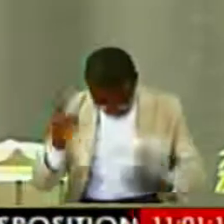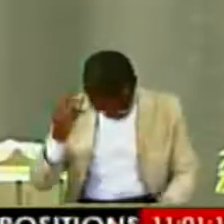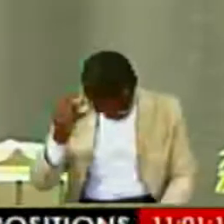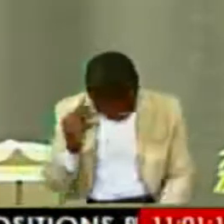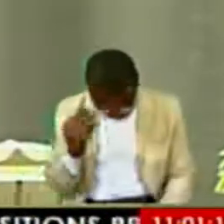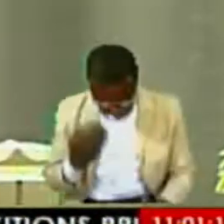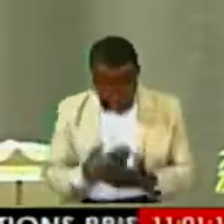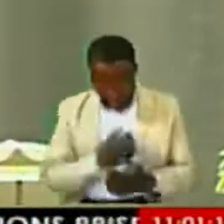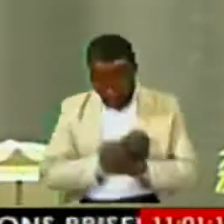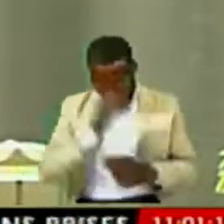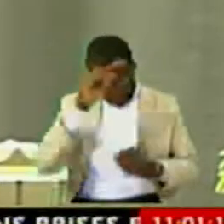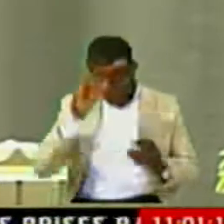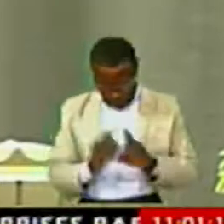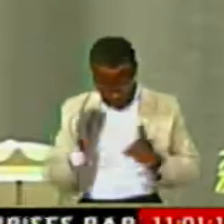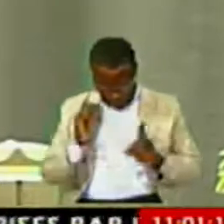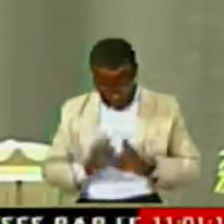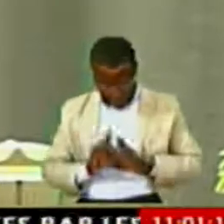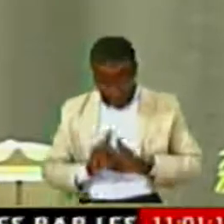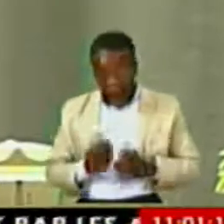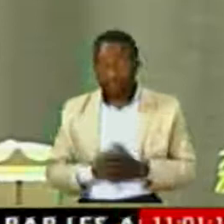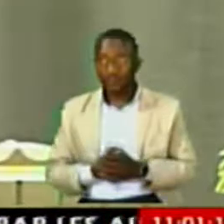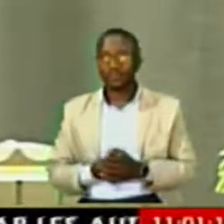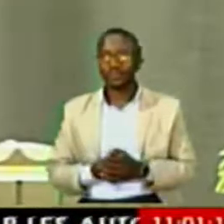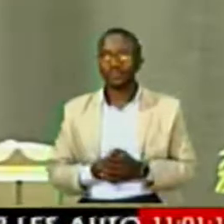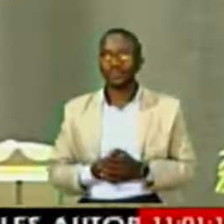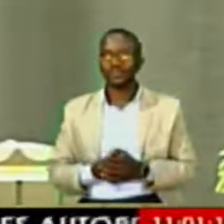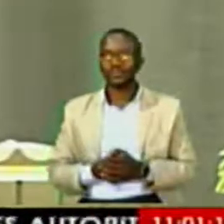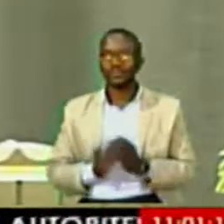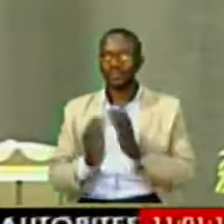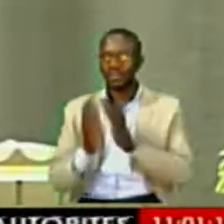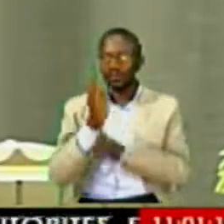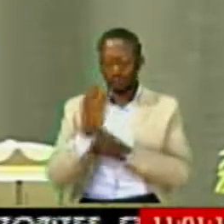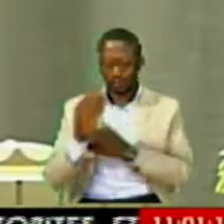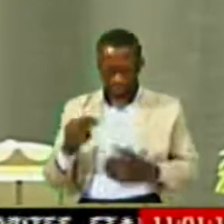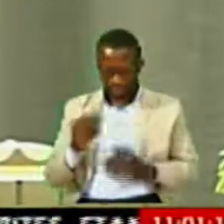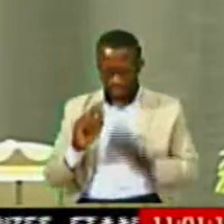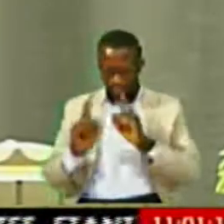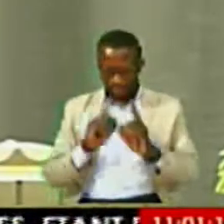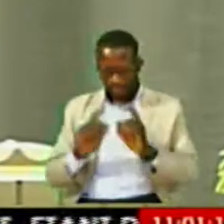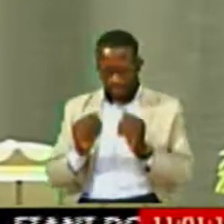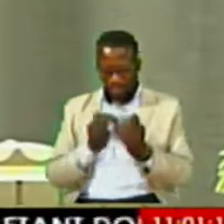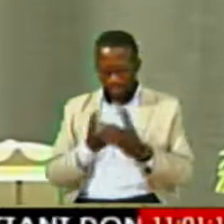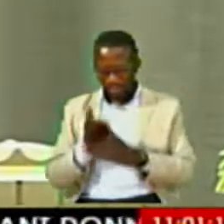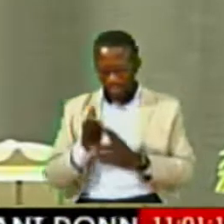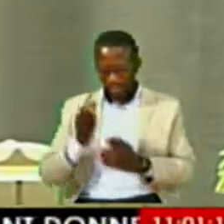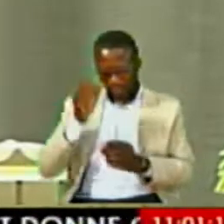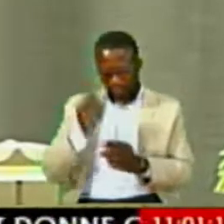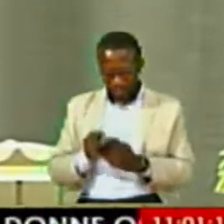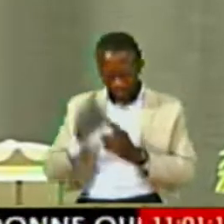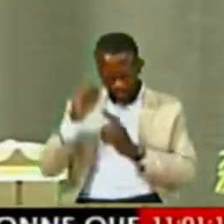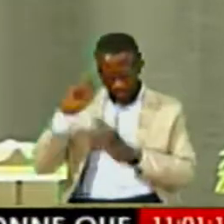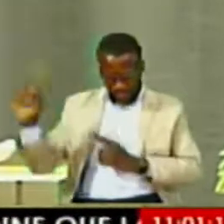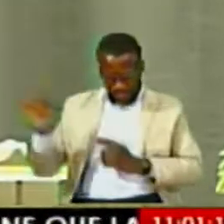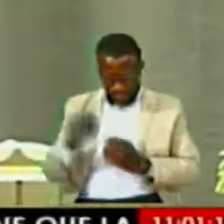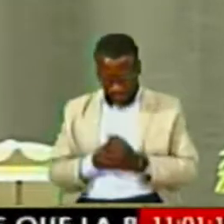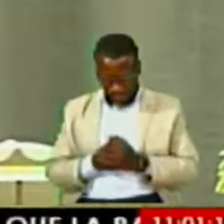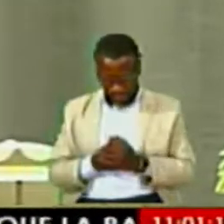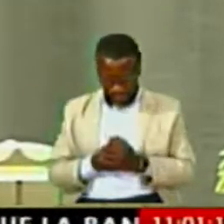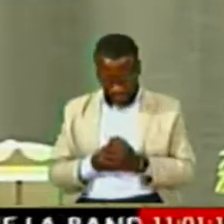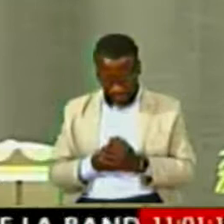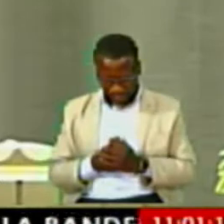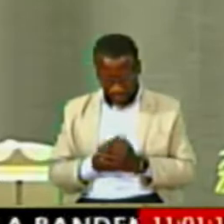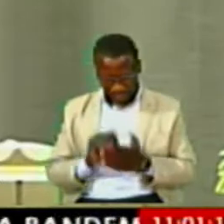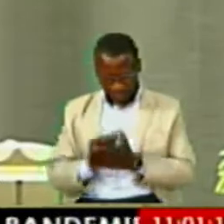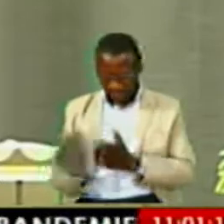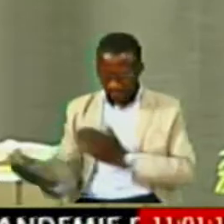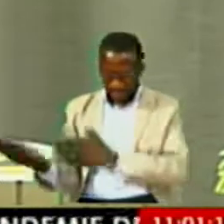Bien-aimés frères et sœurs. Beloved brothers and sisters. Dieu nous parle par sa parole. God is speaking to us through his word. Ce